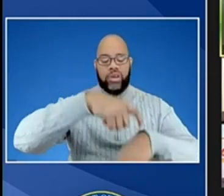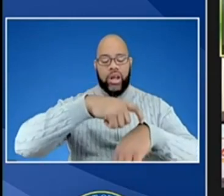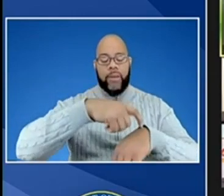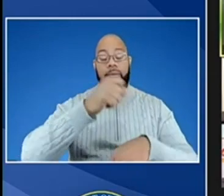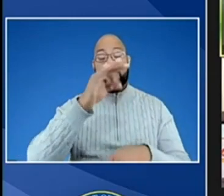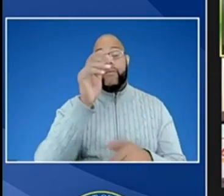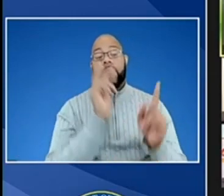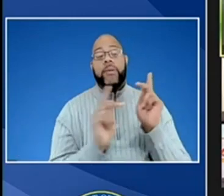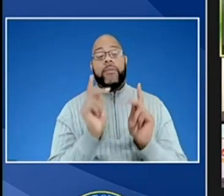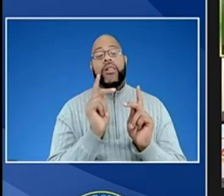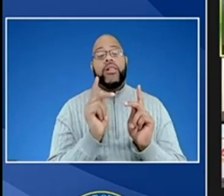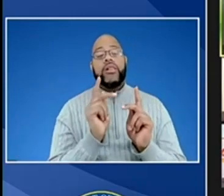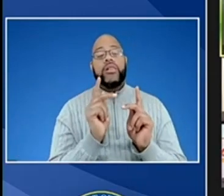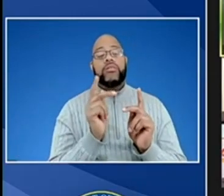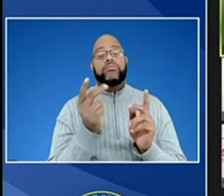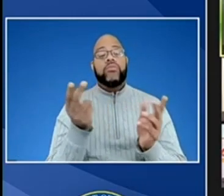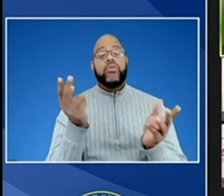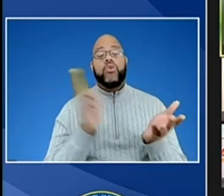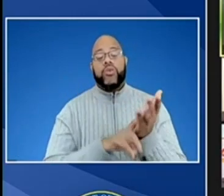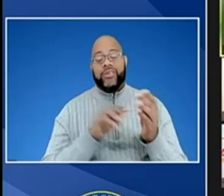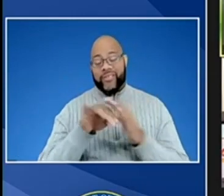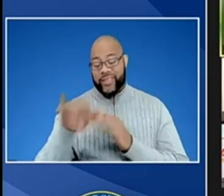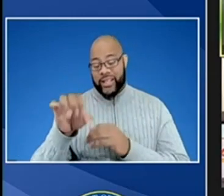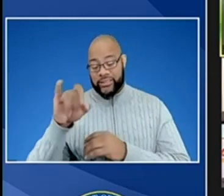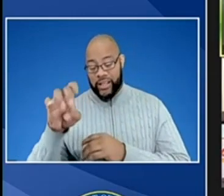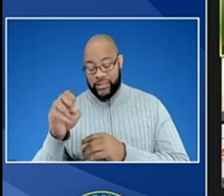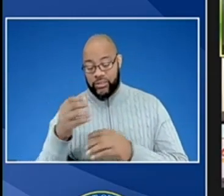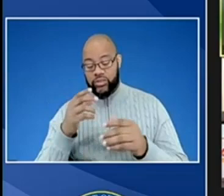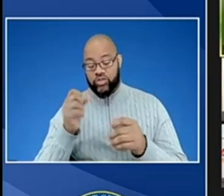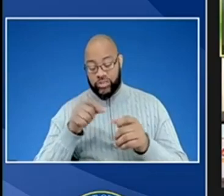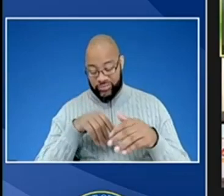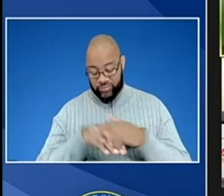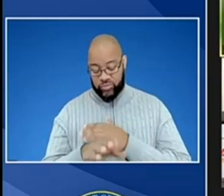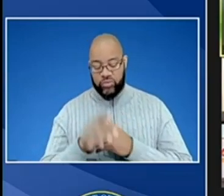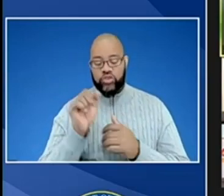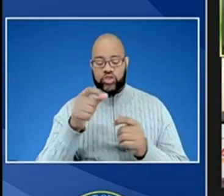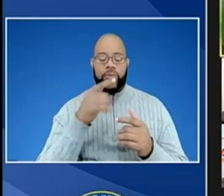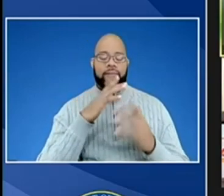folks log back to that site and log through, they should be okay this time.